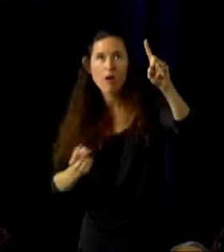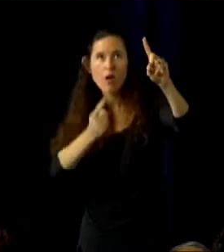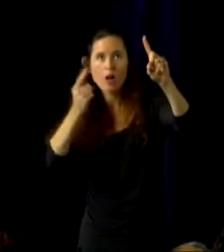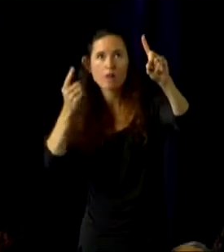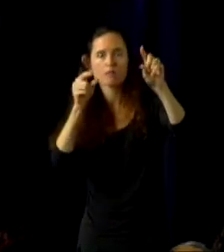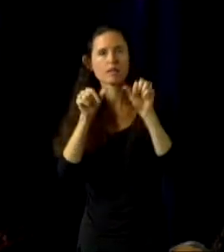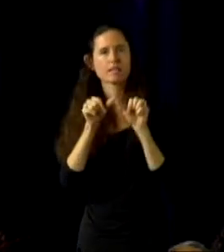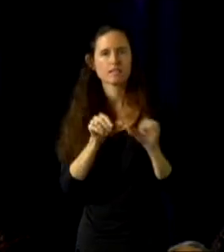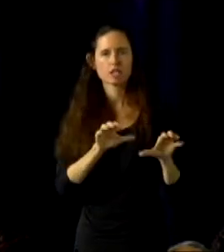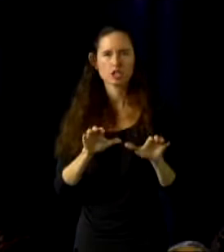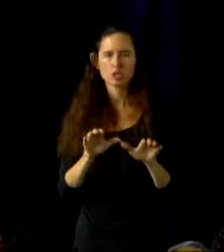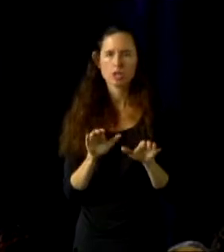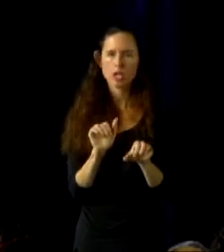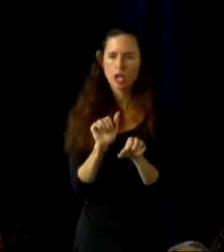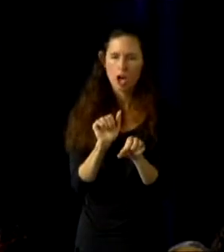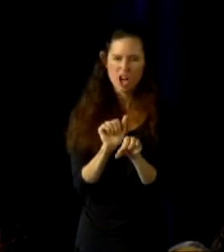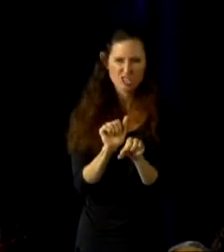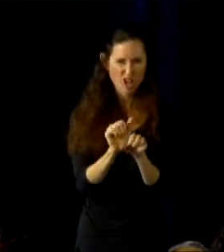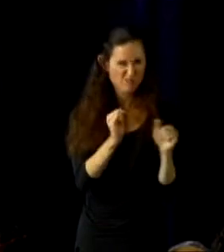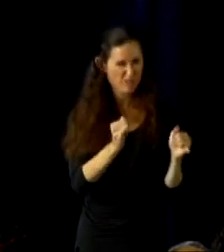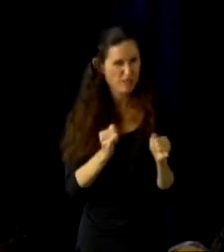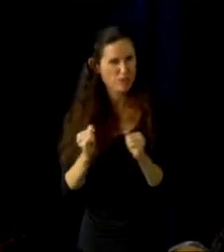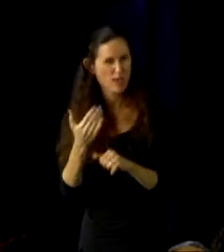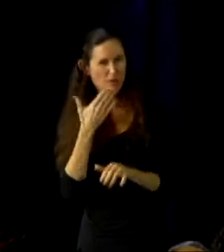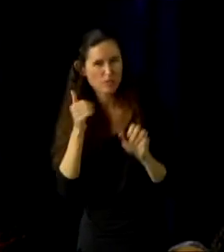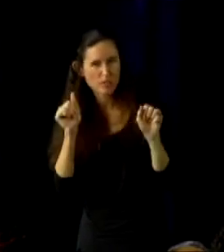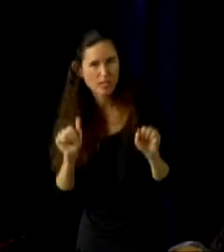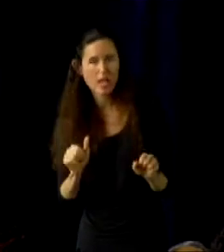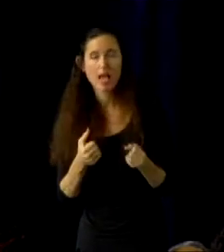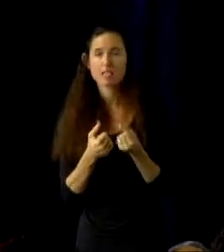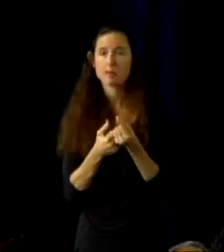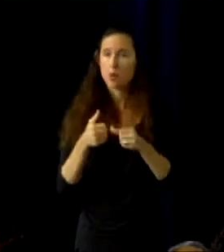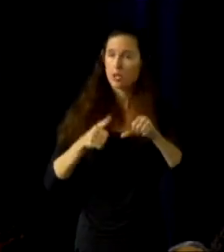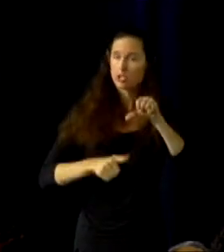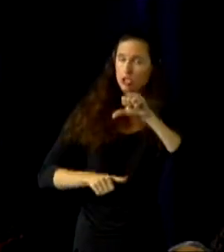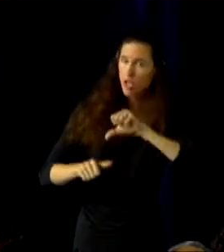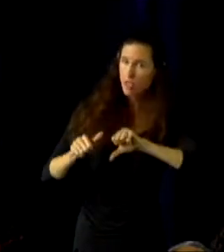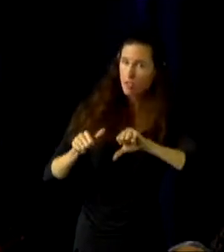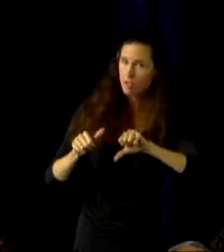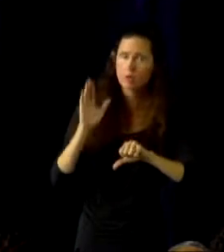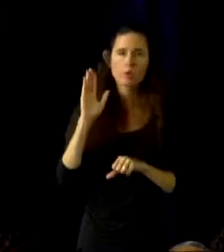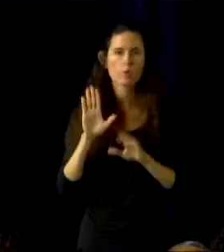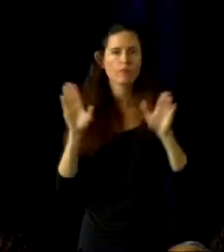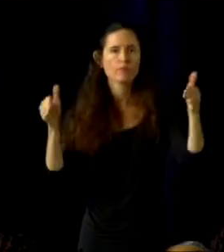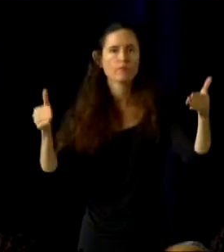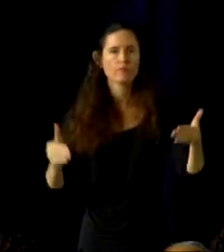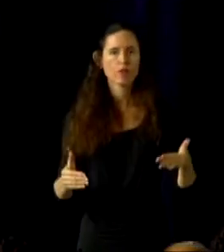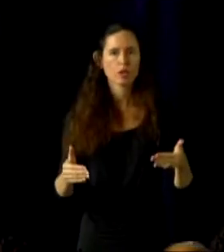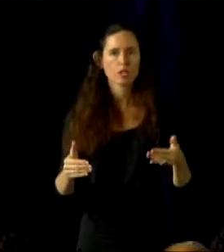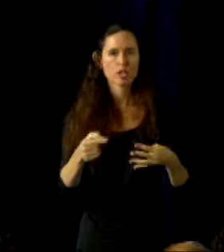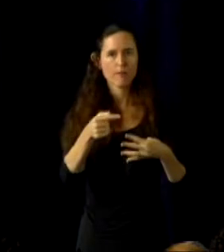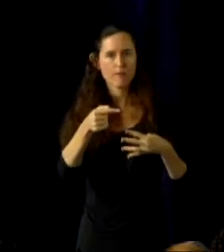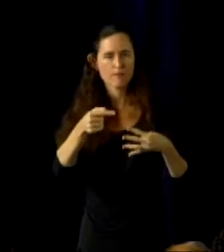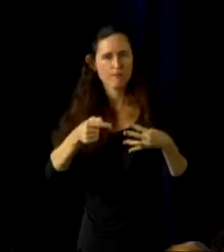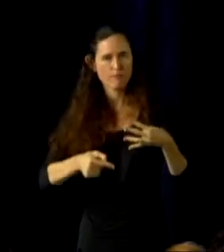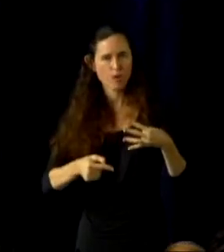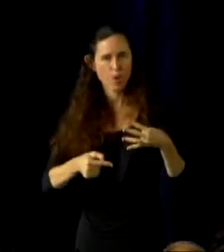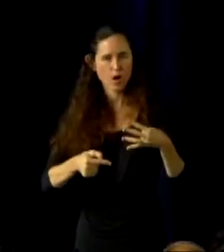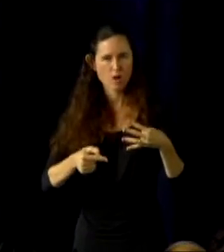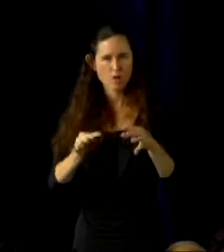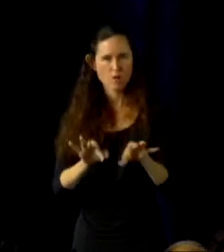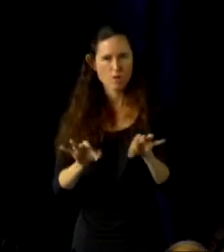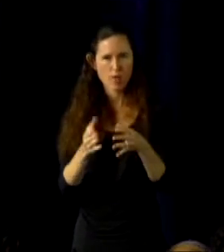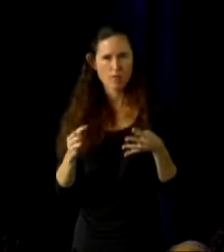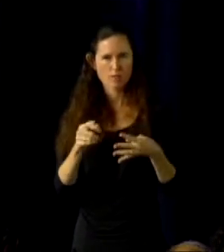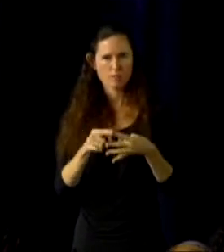doing our individual jobs to the best of our ability, supporting each other along the way. And we're going to focus on the four key performance metrics: retention